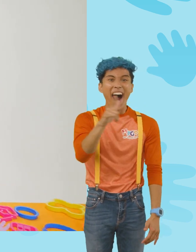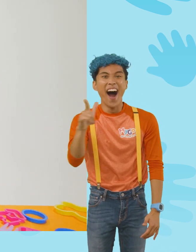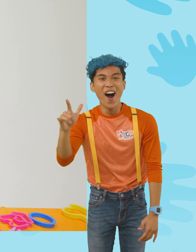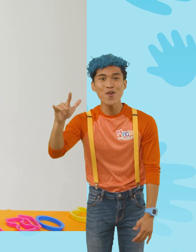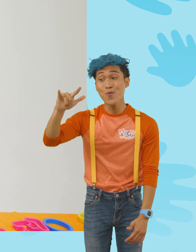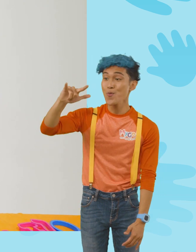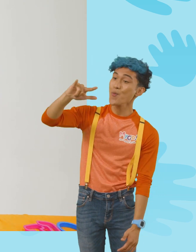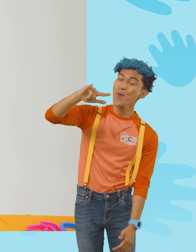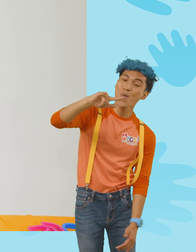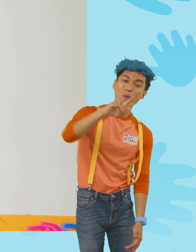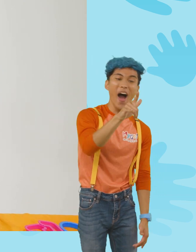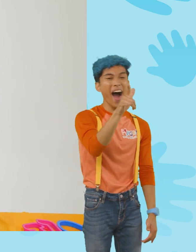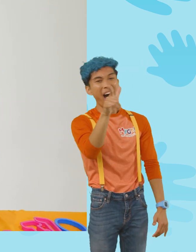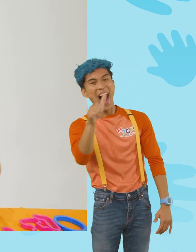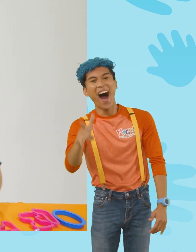Whoa,